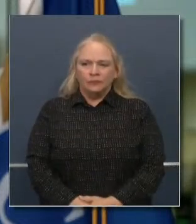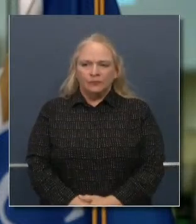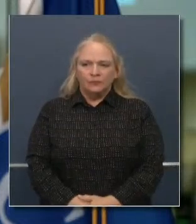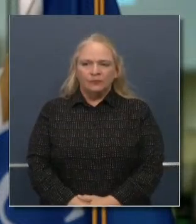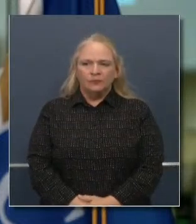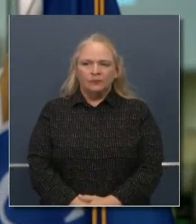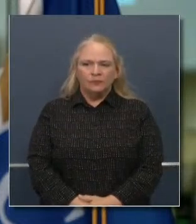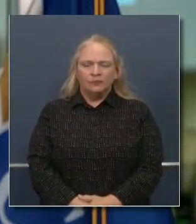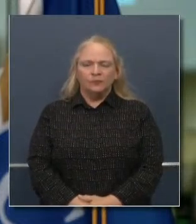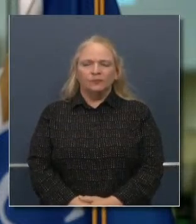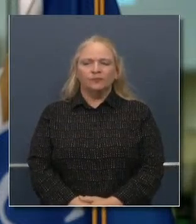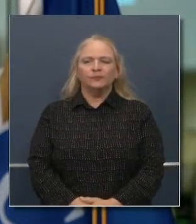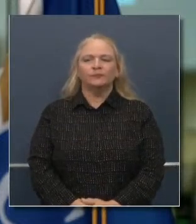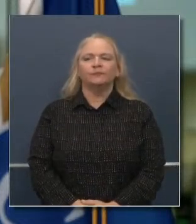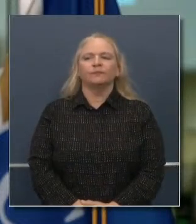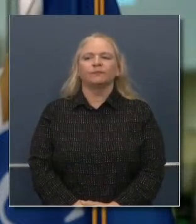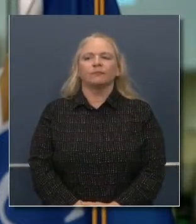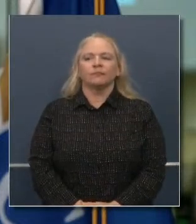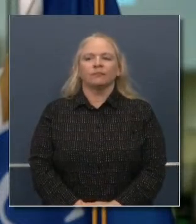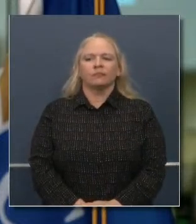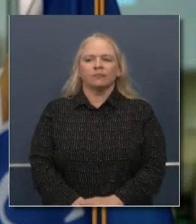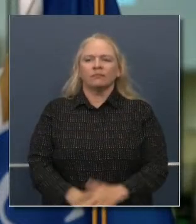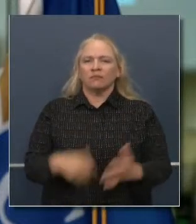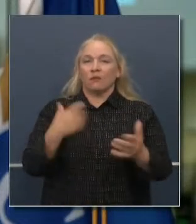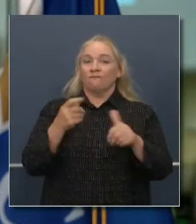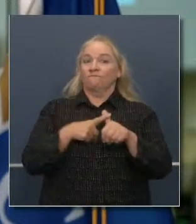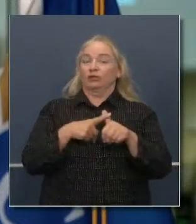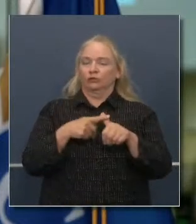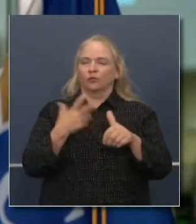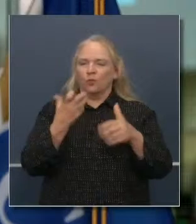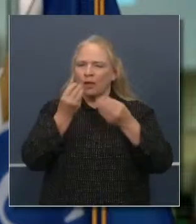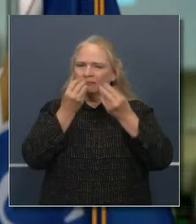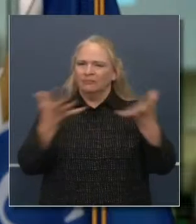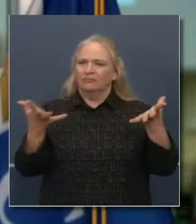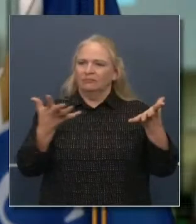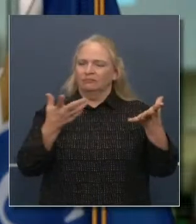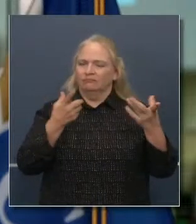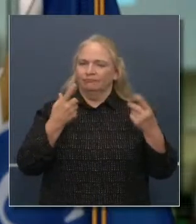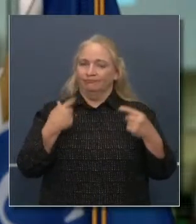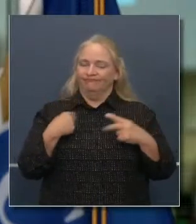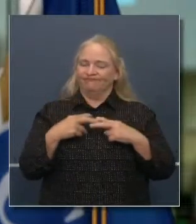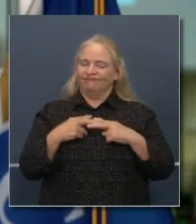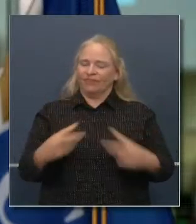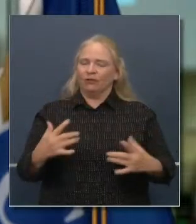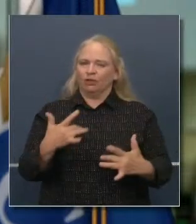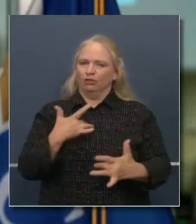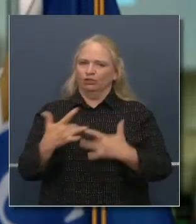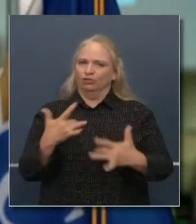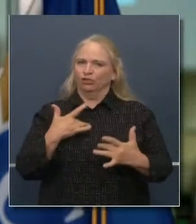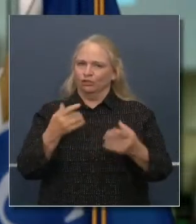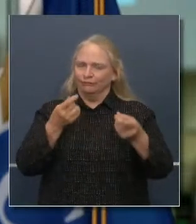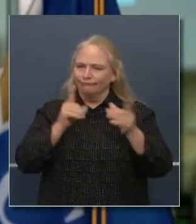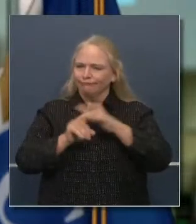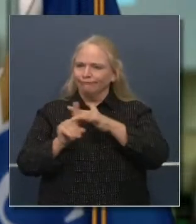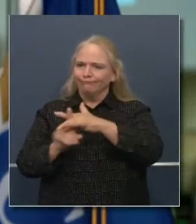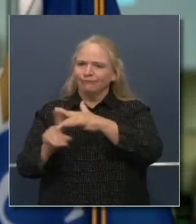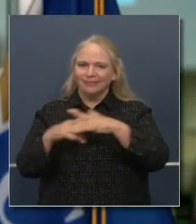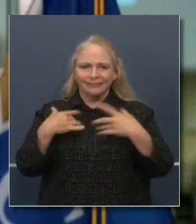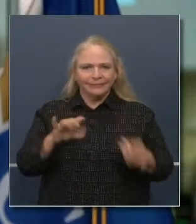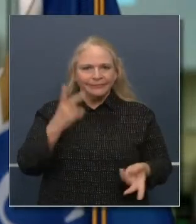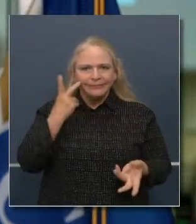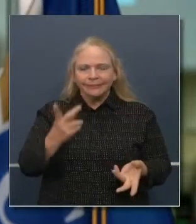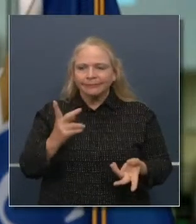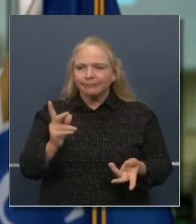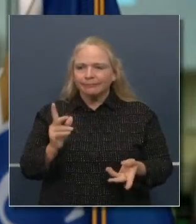that continue to create caution and concern here in the state of California. We're continuing to see hospitalizations rise in